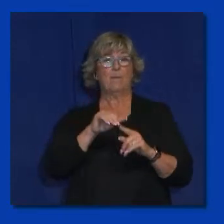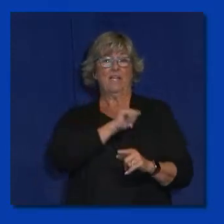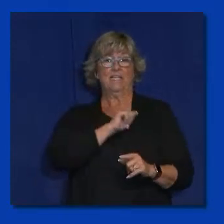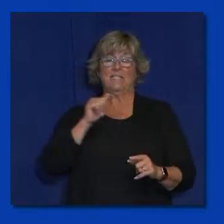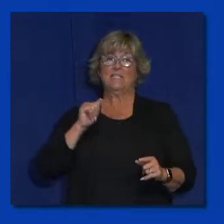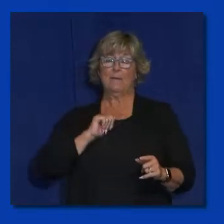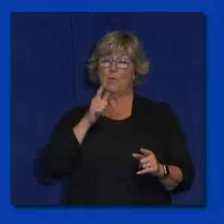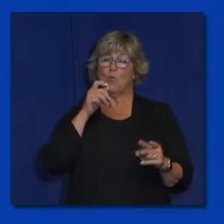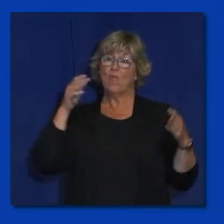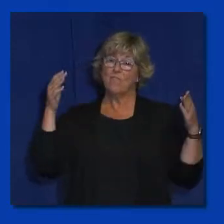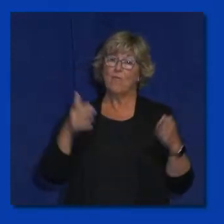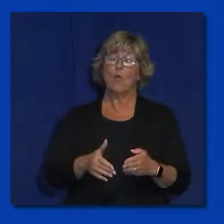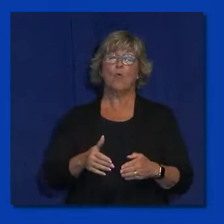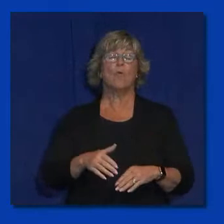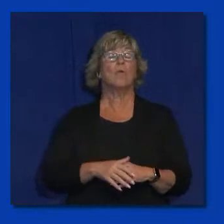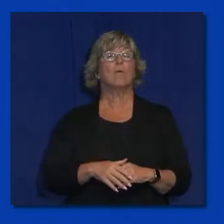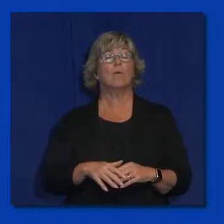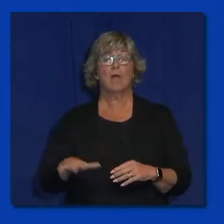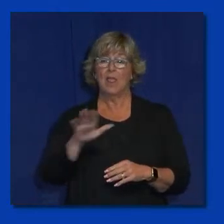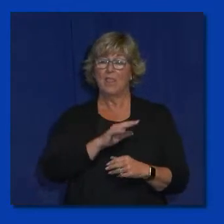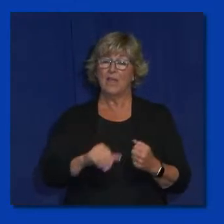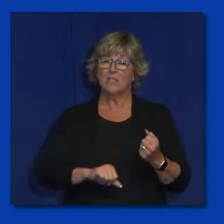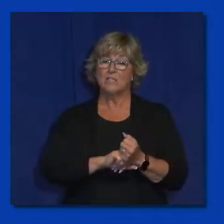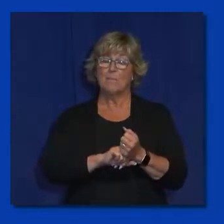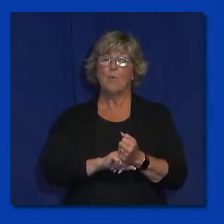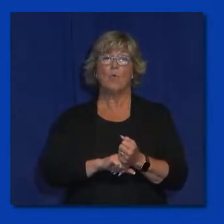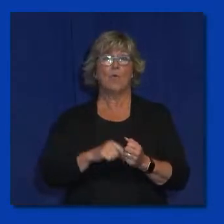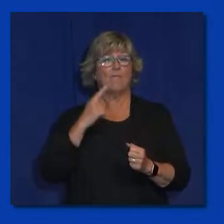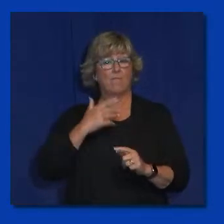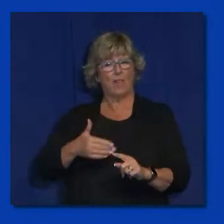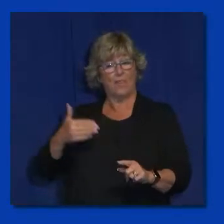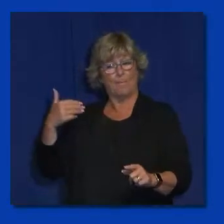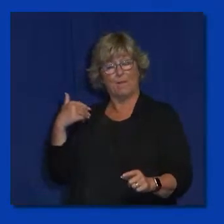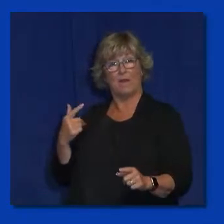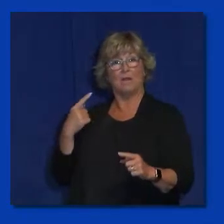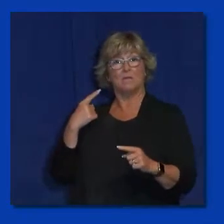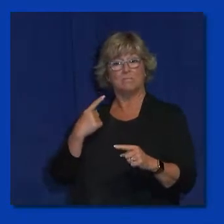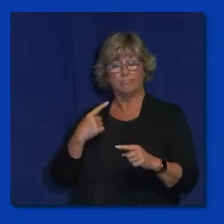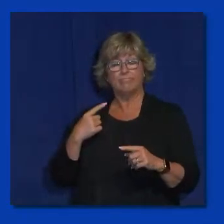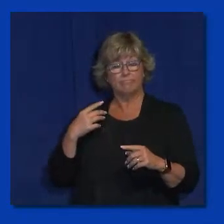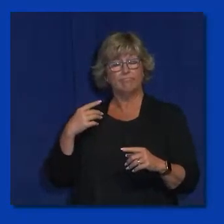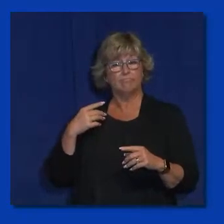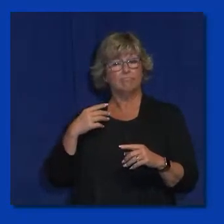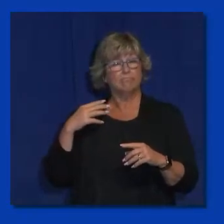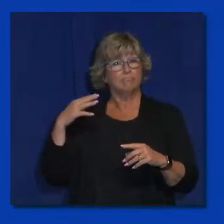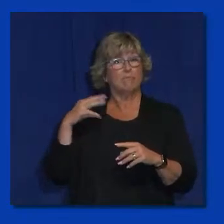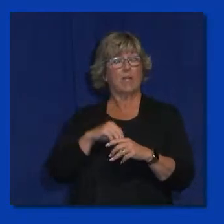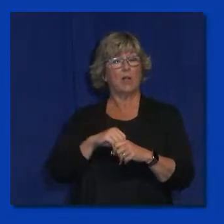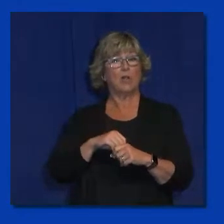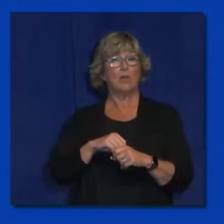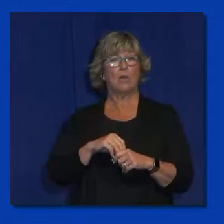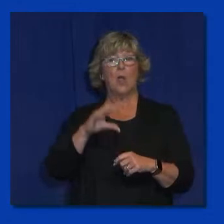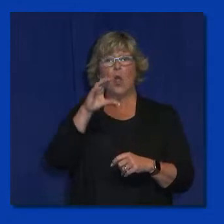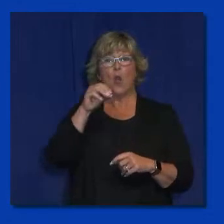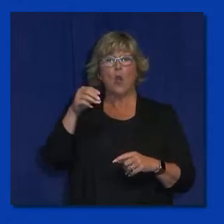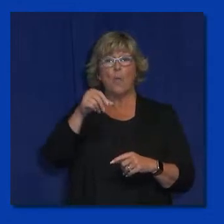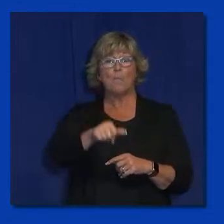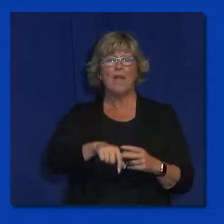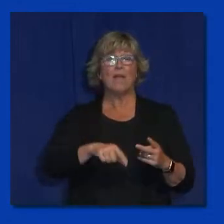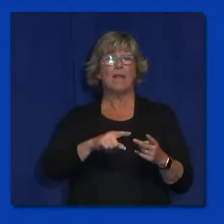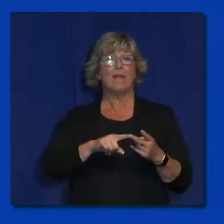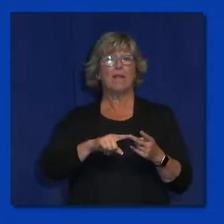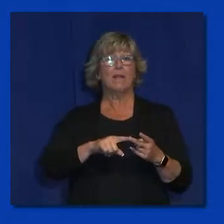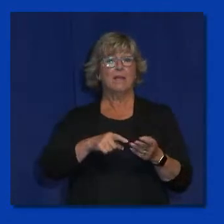as well for their support of the past. And that includes, just as a quick reminder, on copays and deductibles